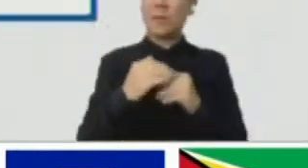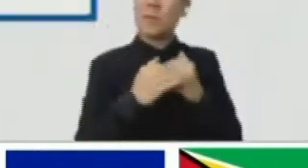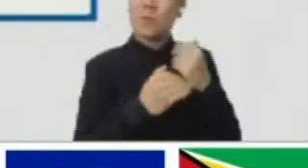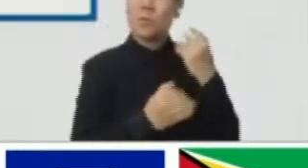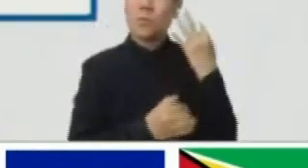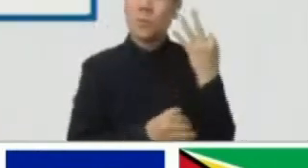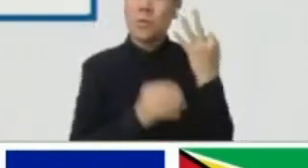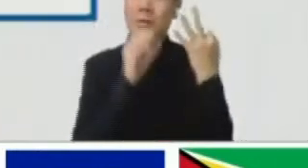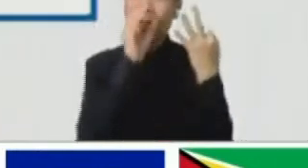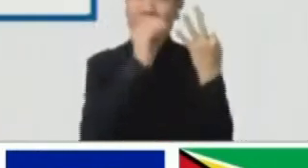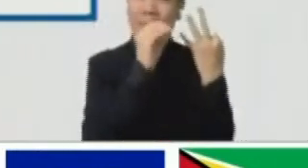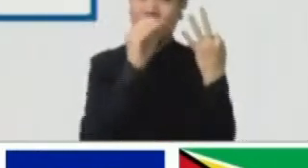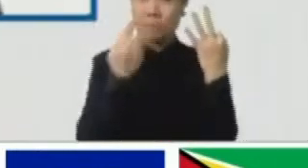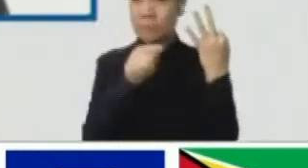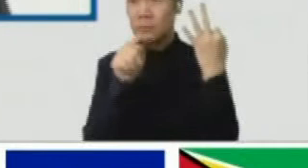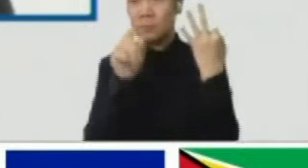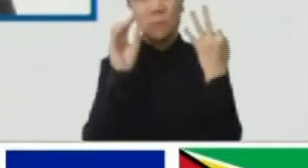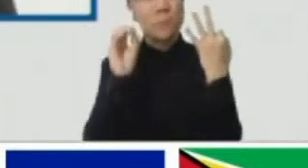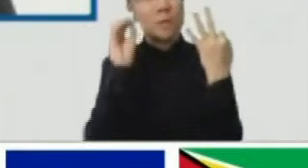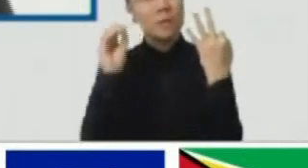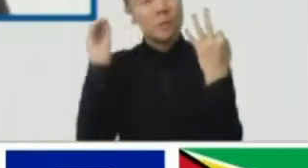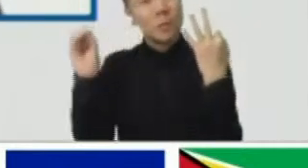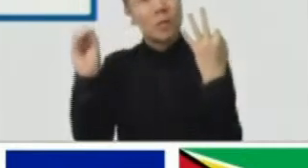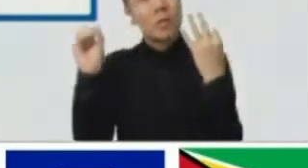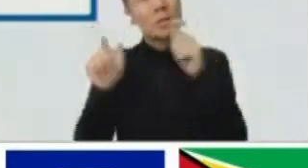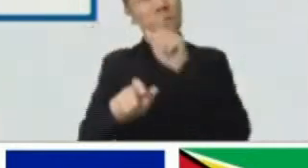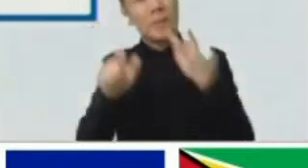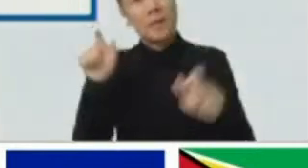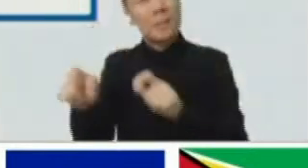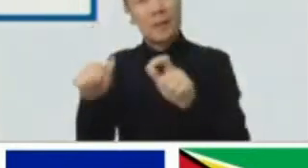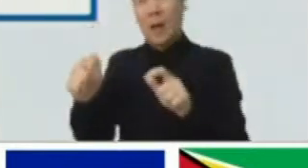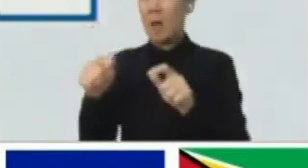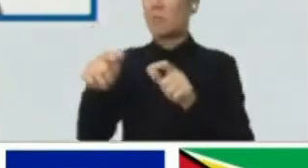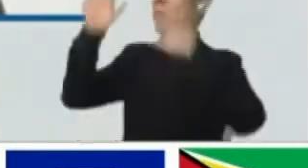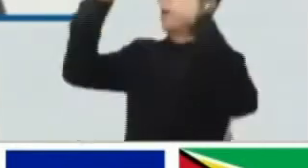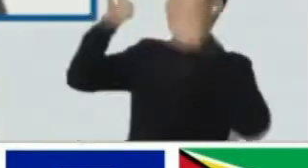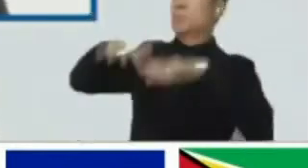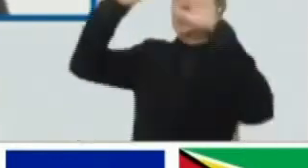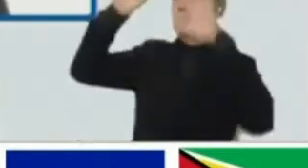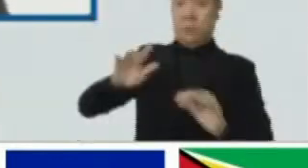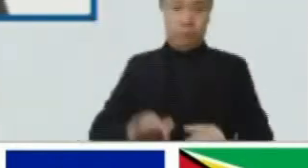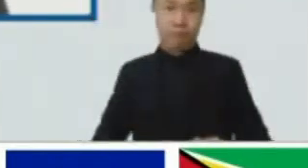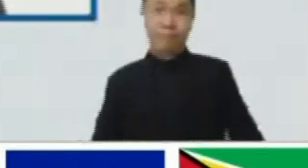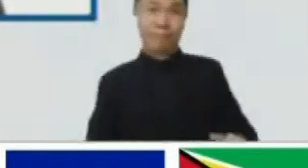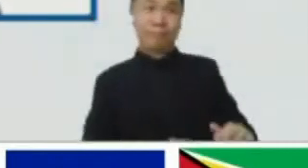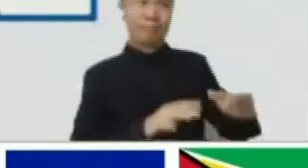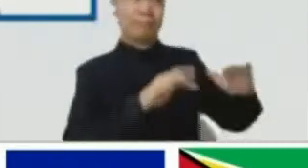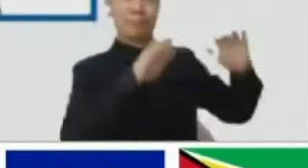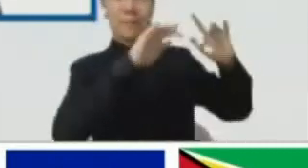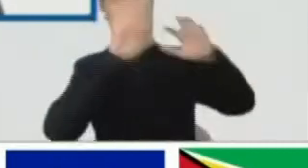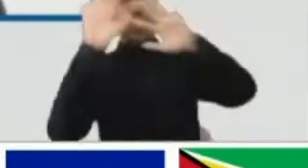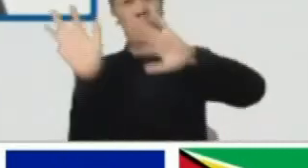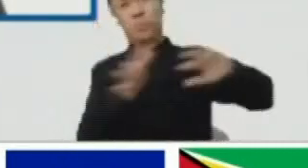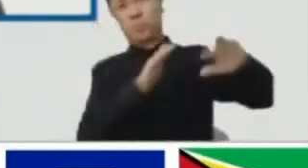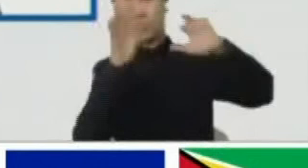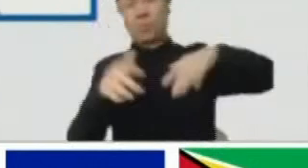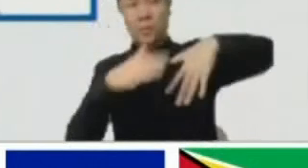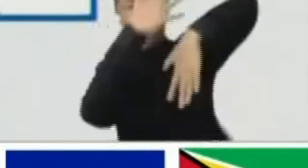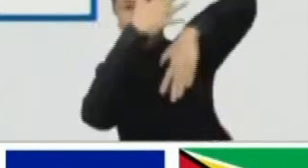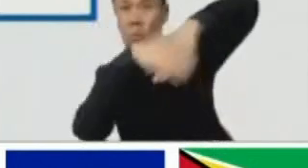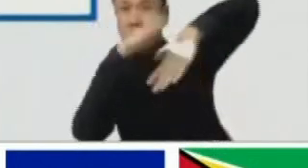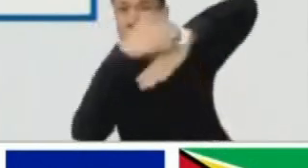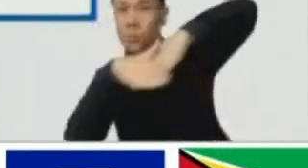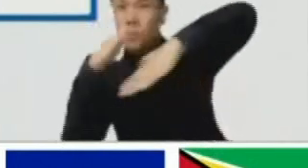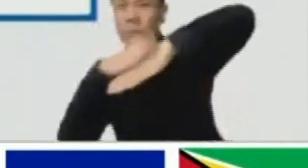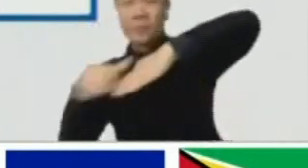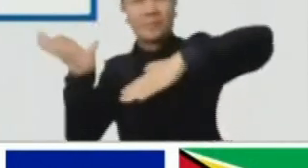300,000 people were affected this year by floods, hurricane, force winds, and landslides in 11 departments, and much